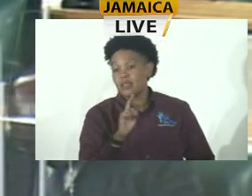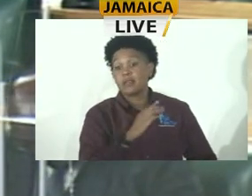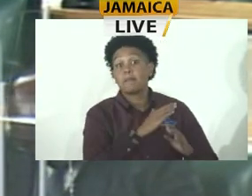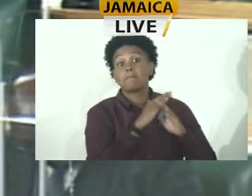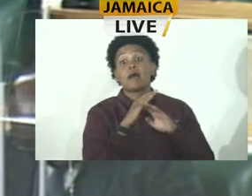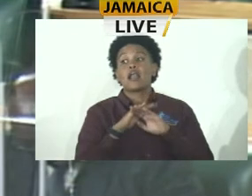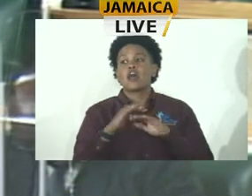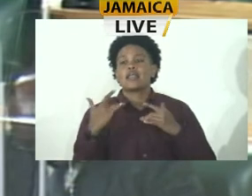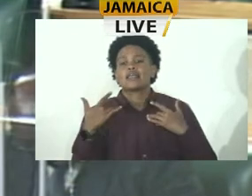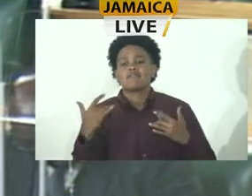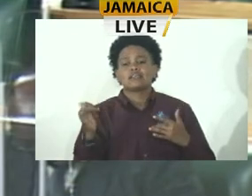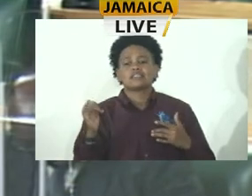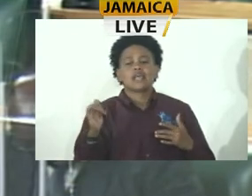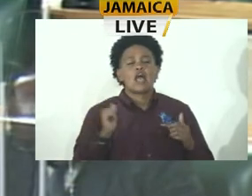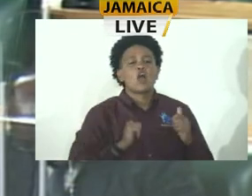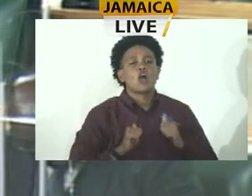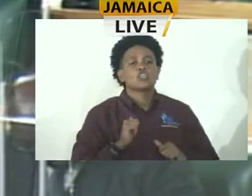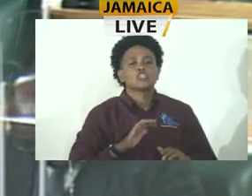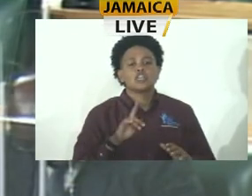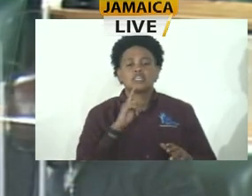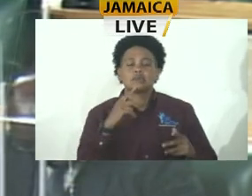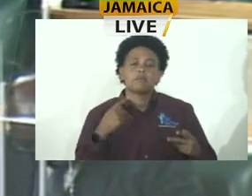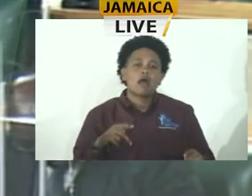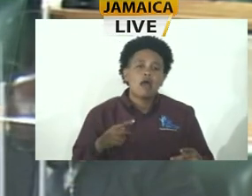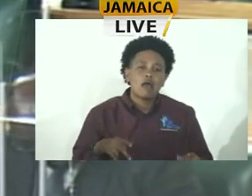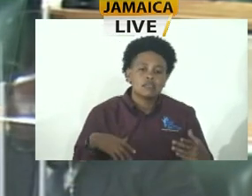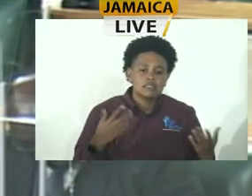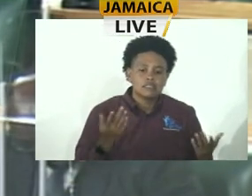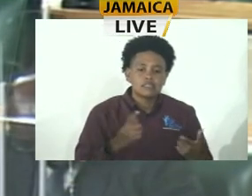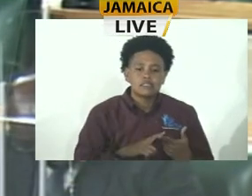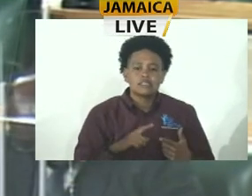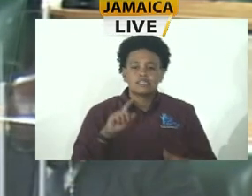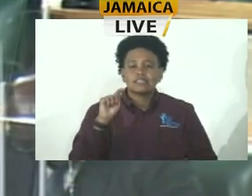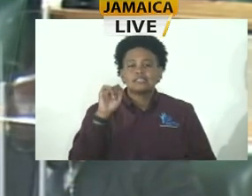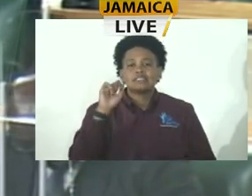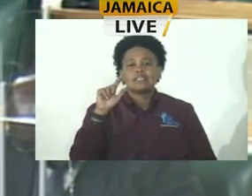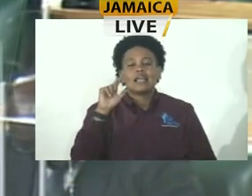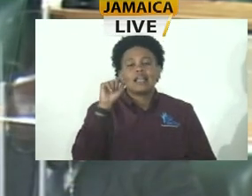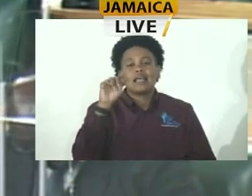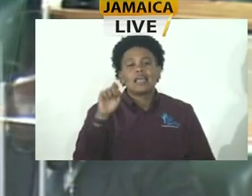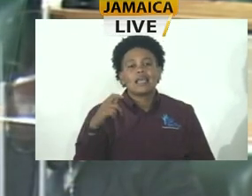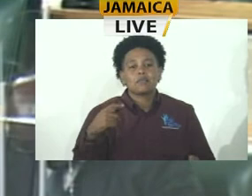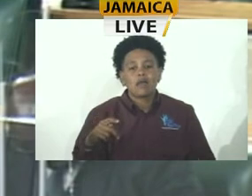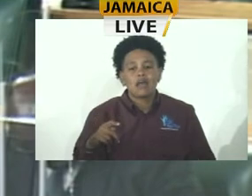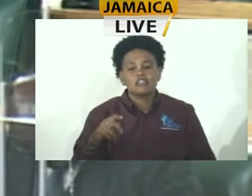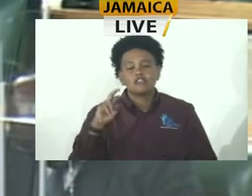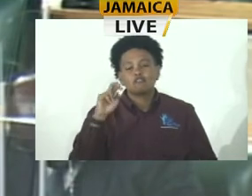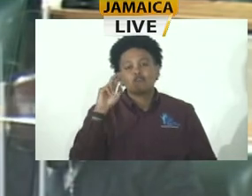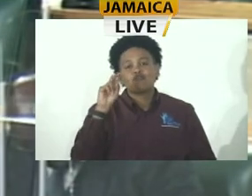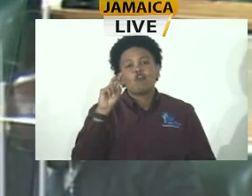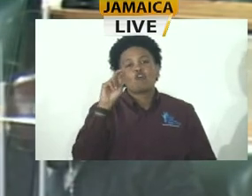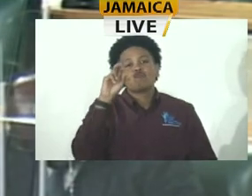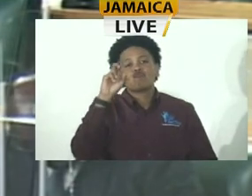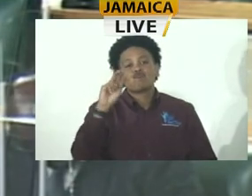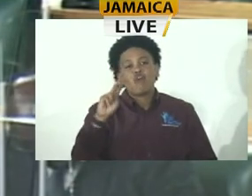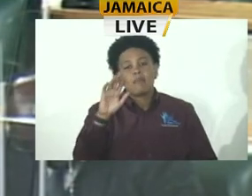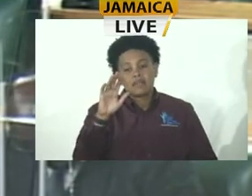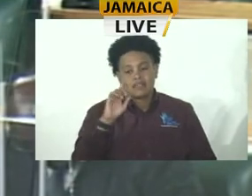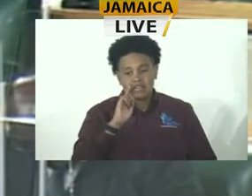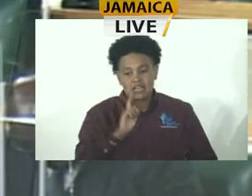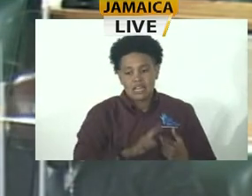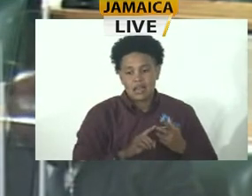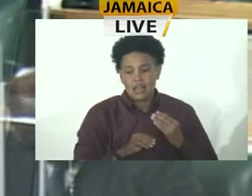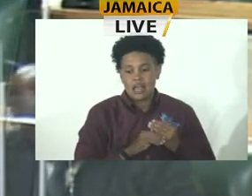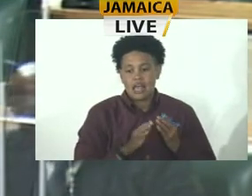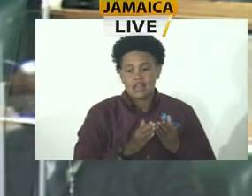events such as concerts parties tailgate parties roan robin and boat